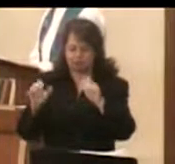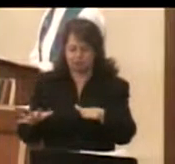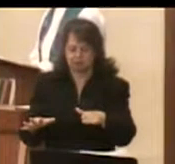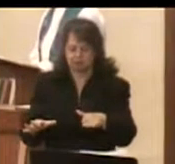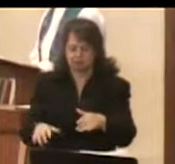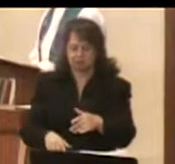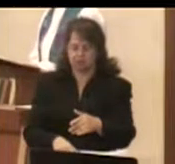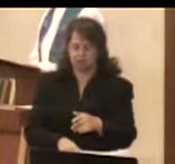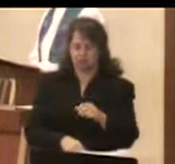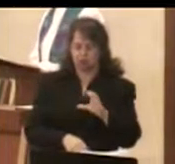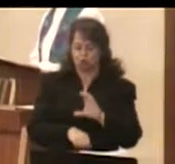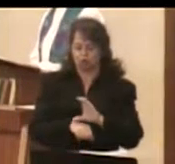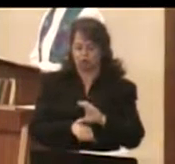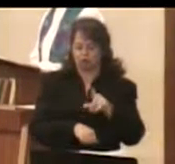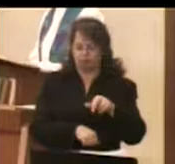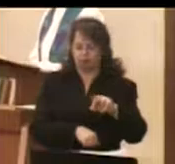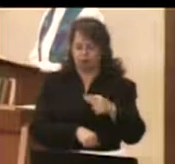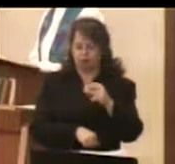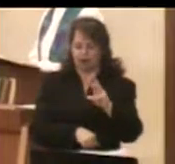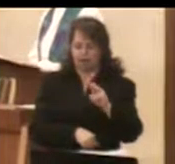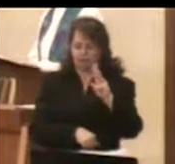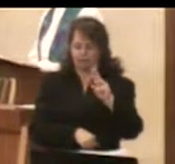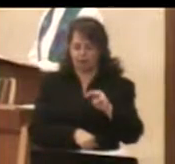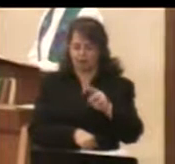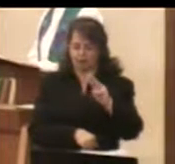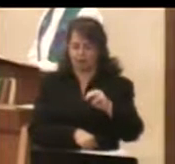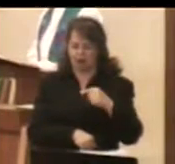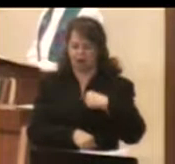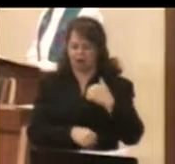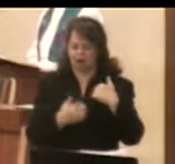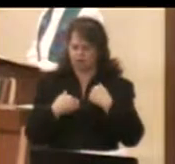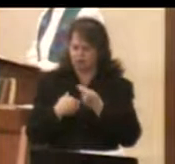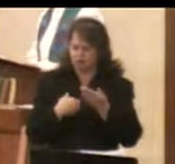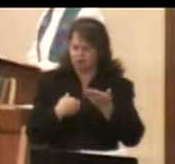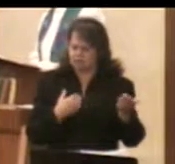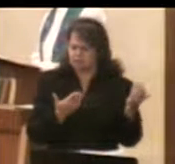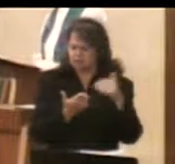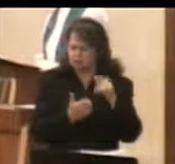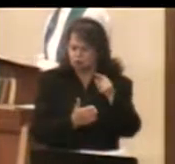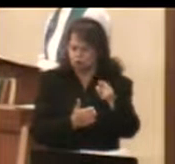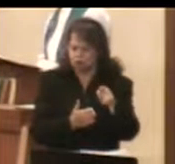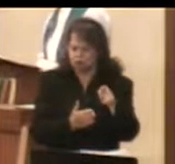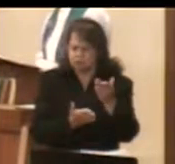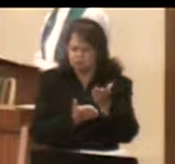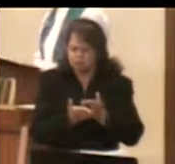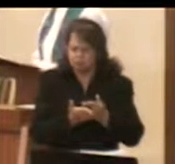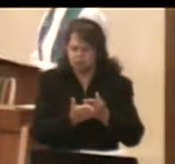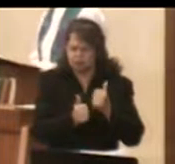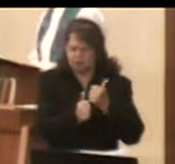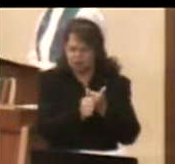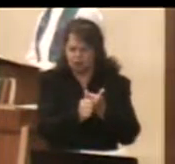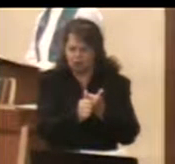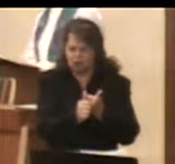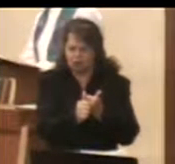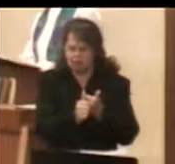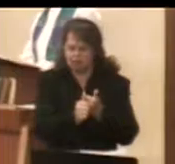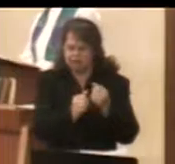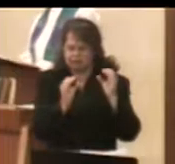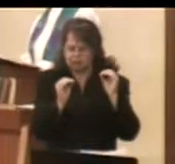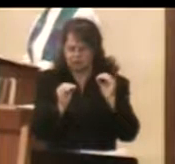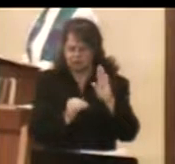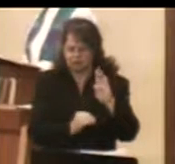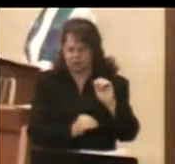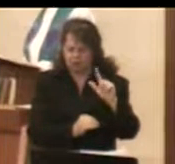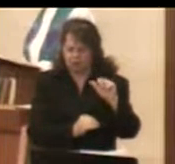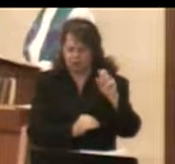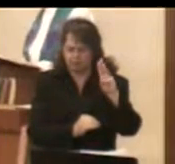of Pergamum, I have a few things against you. There are some who follow the teachings of Balaam so that they eat